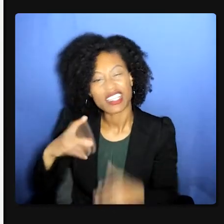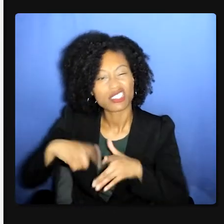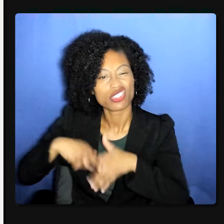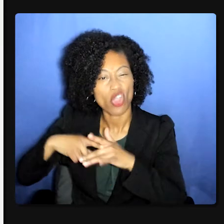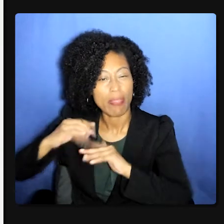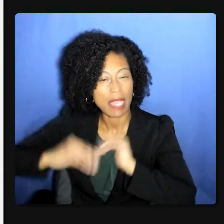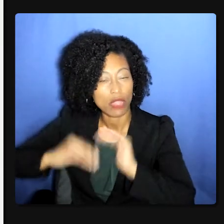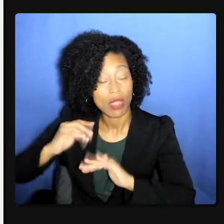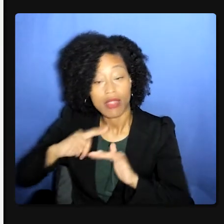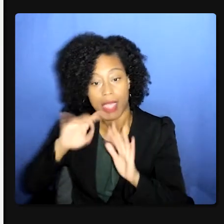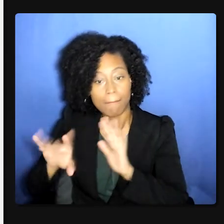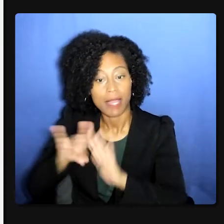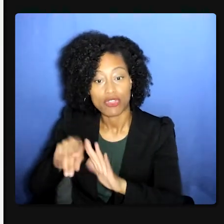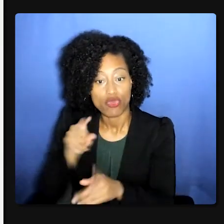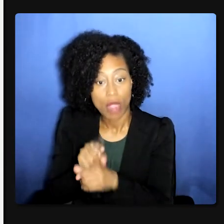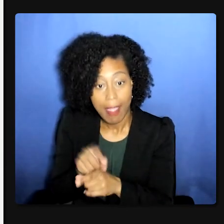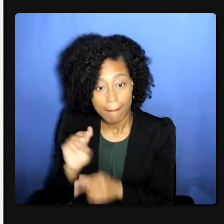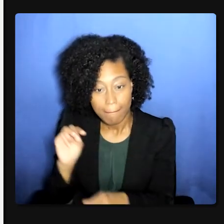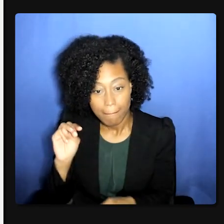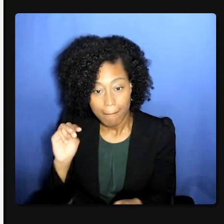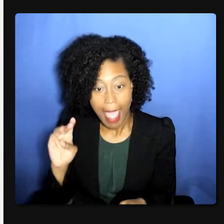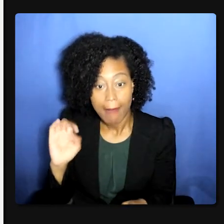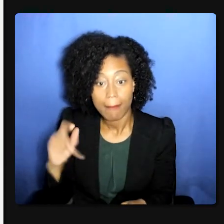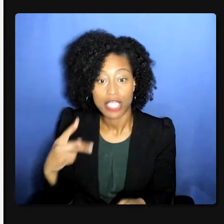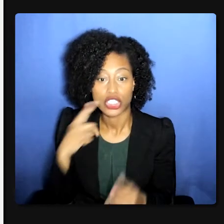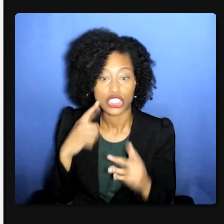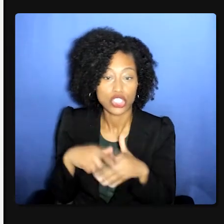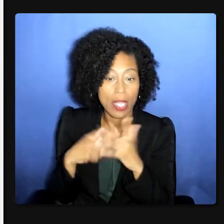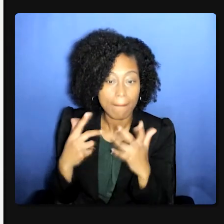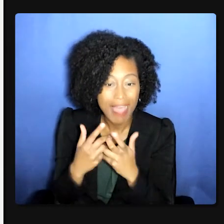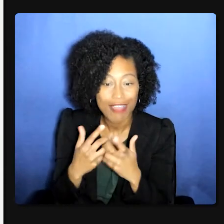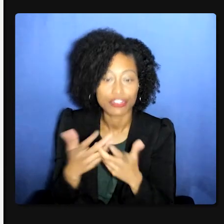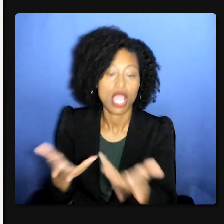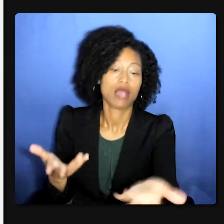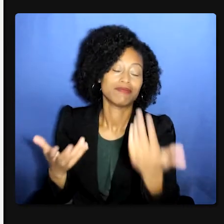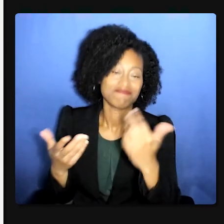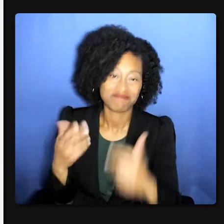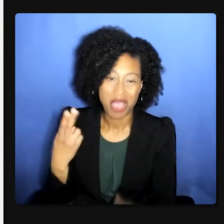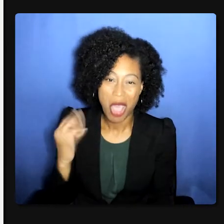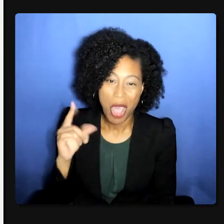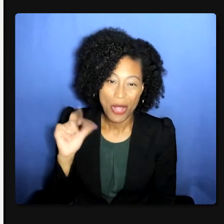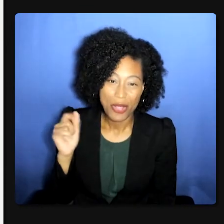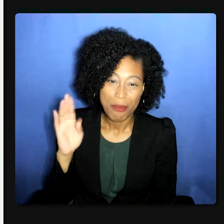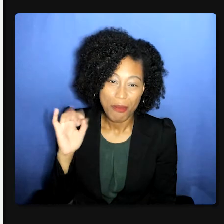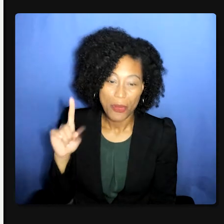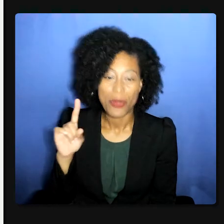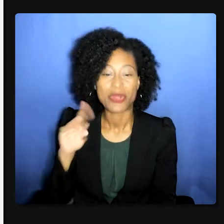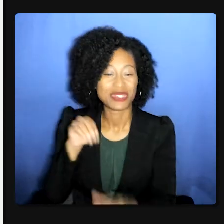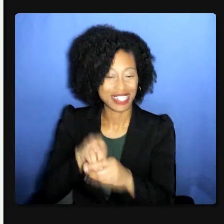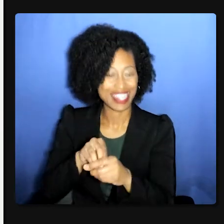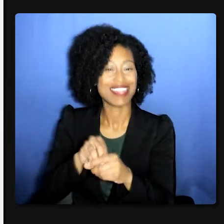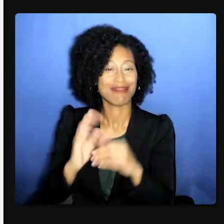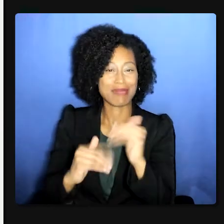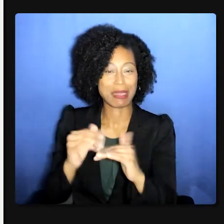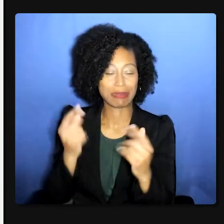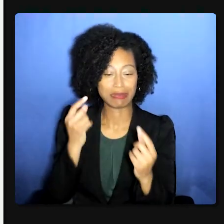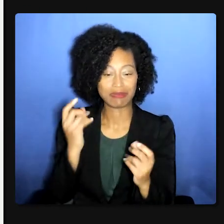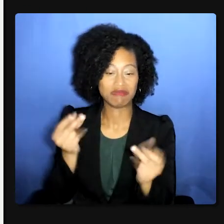They choose the correct map, start the match, and just like that, those hollow boards are now in the